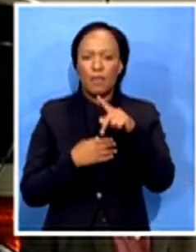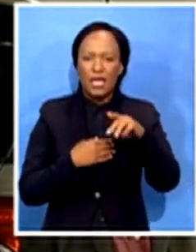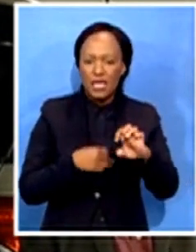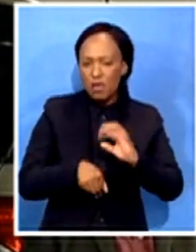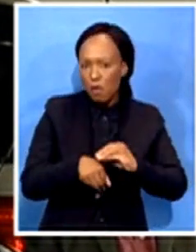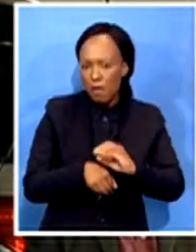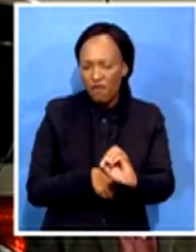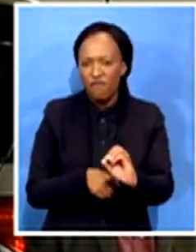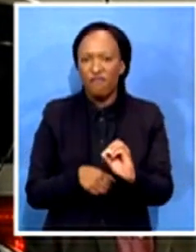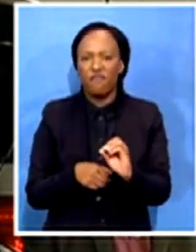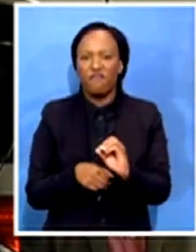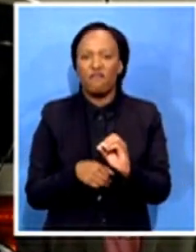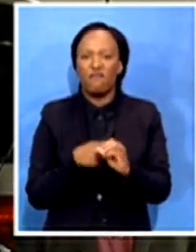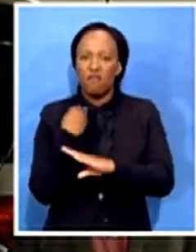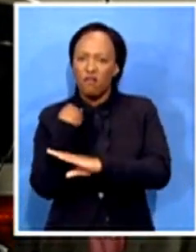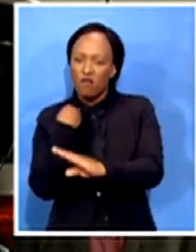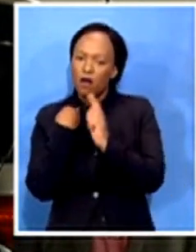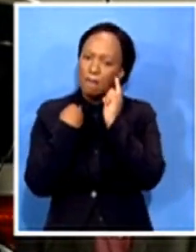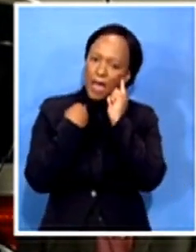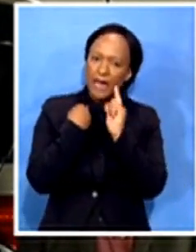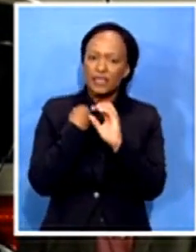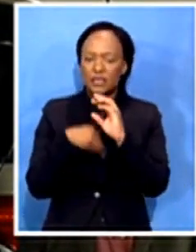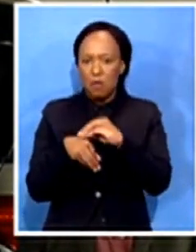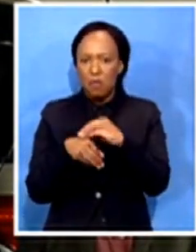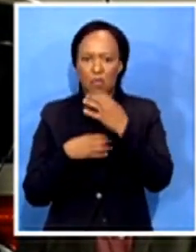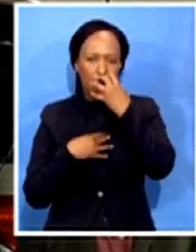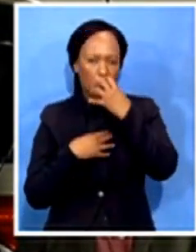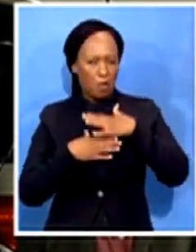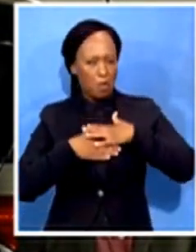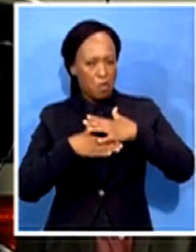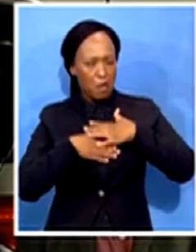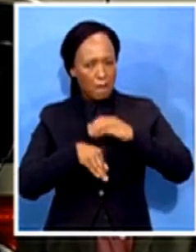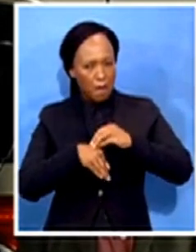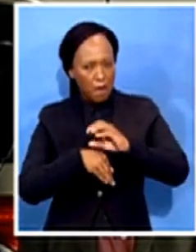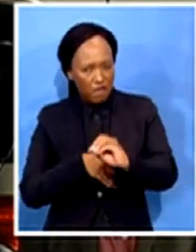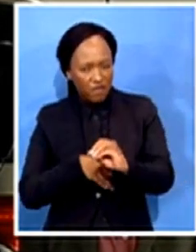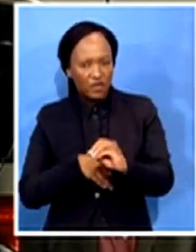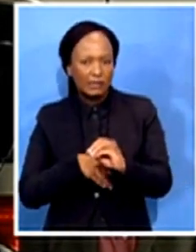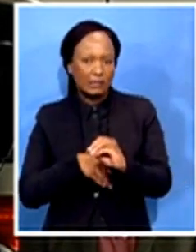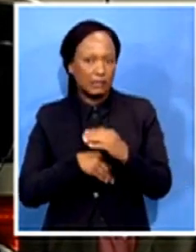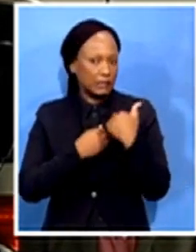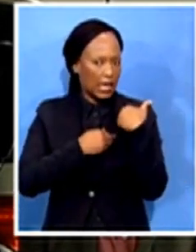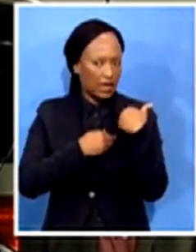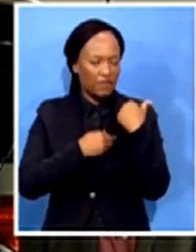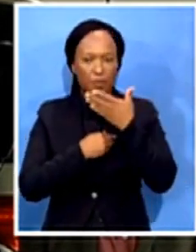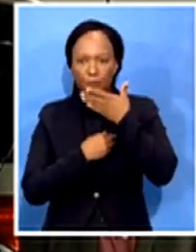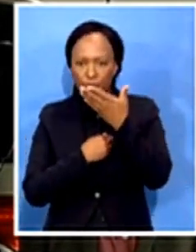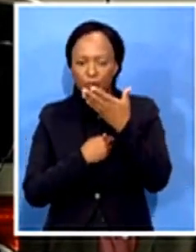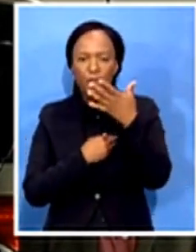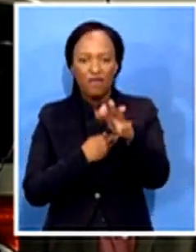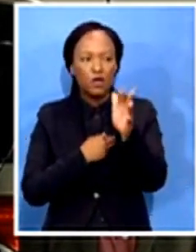The oxygen tanks are just everywhere and they're not obviously not safe. I've had doctors say that these things have been falling